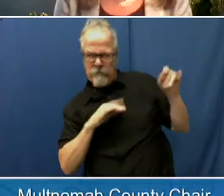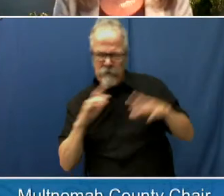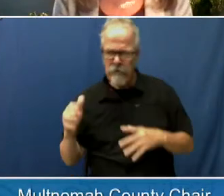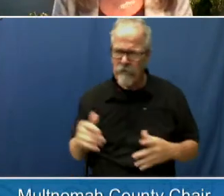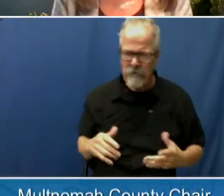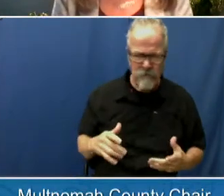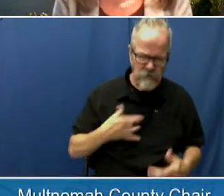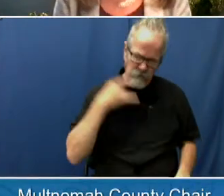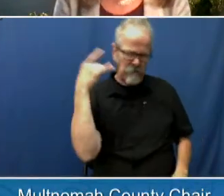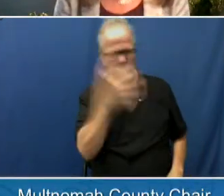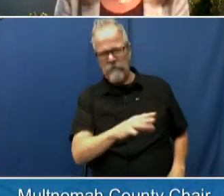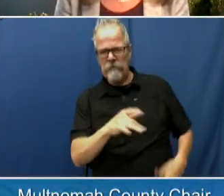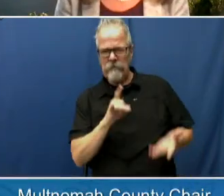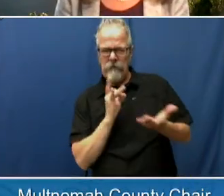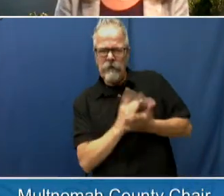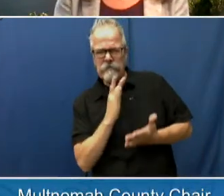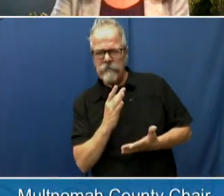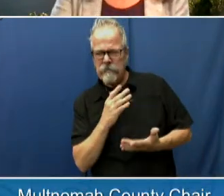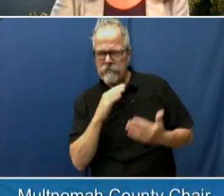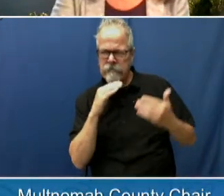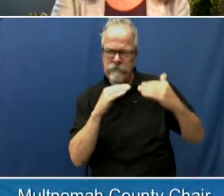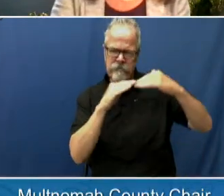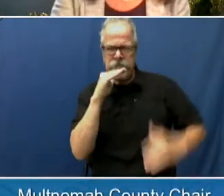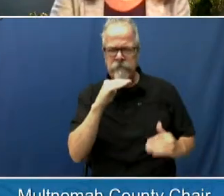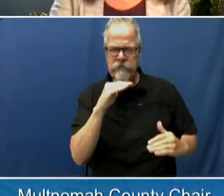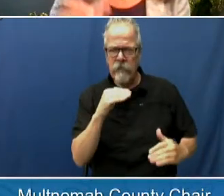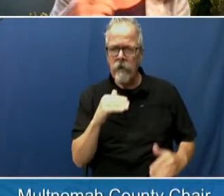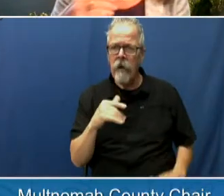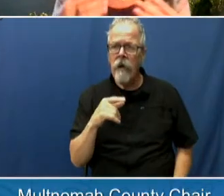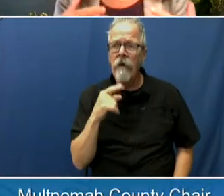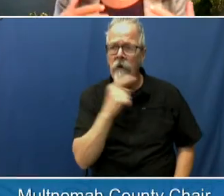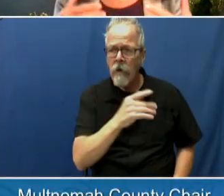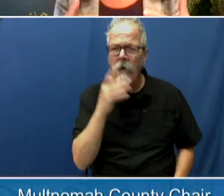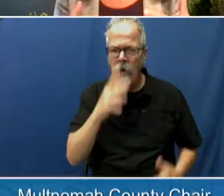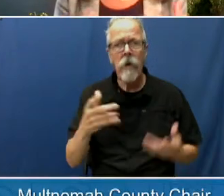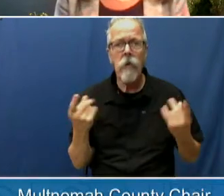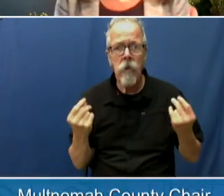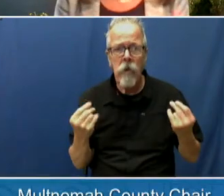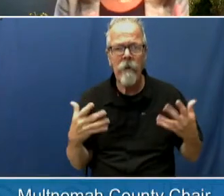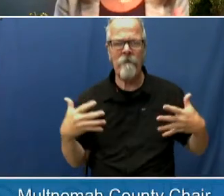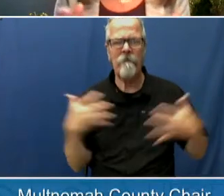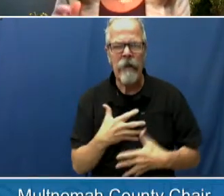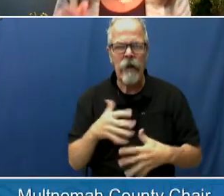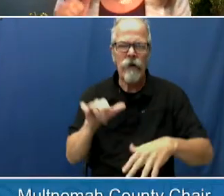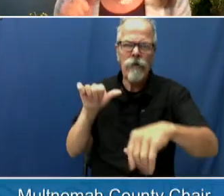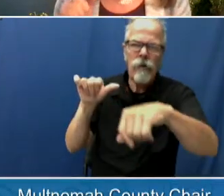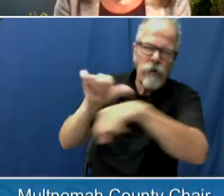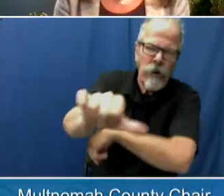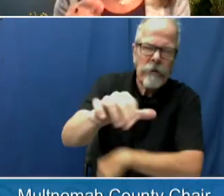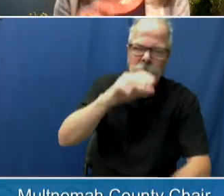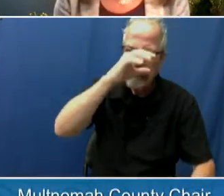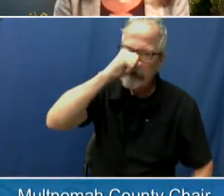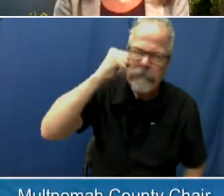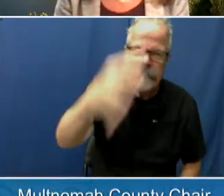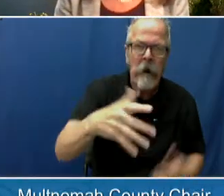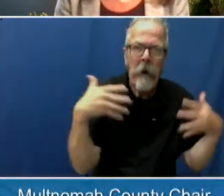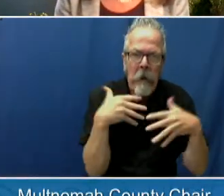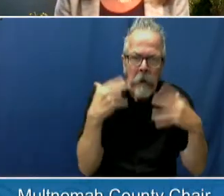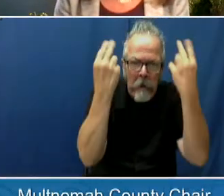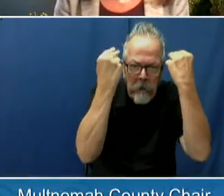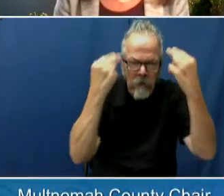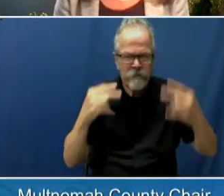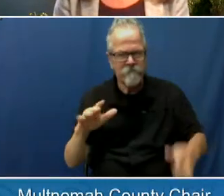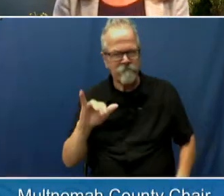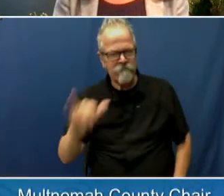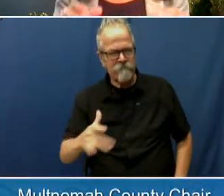resort to displays of intimidation and threats of violence. And we've seen this play out enough times to know that they have every intention of picking